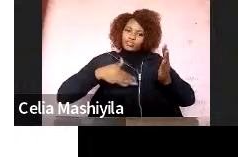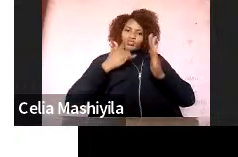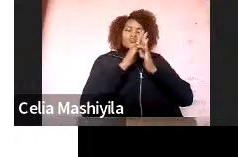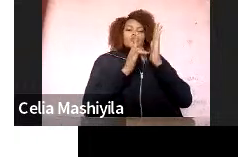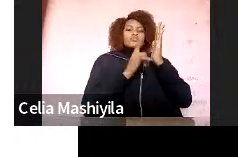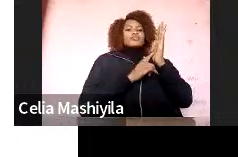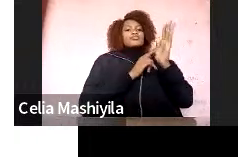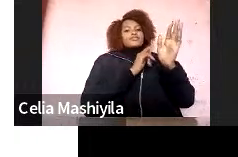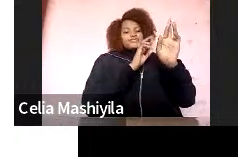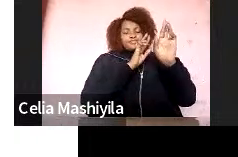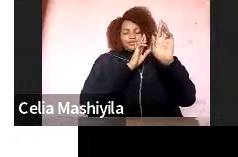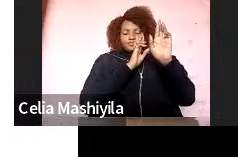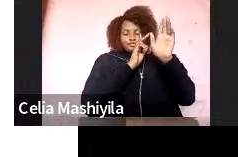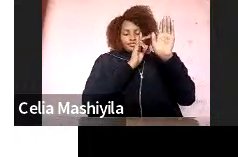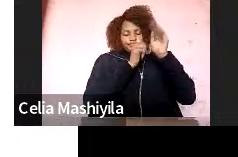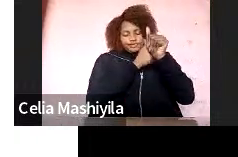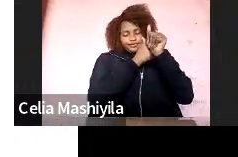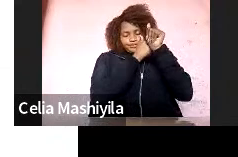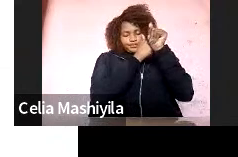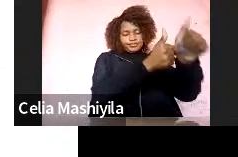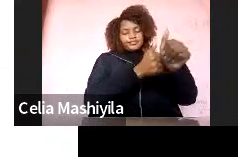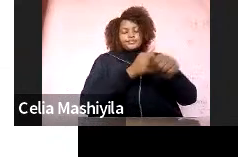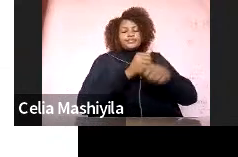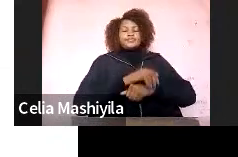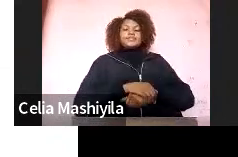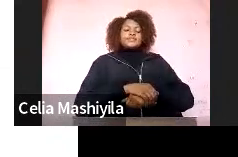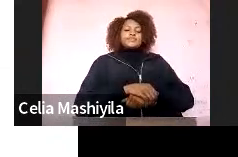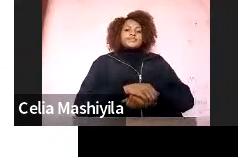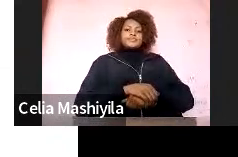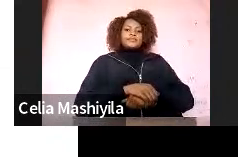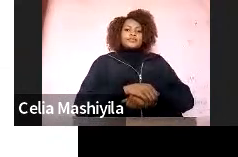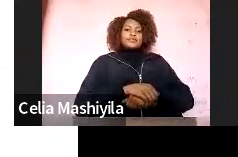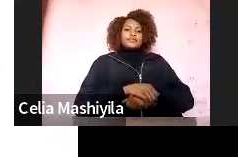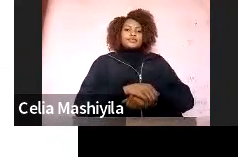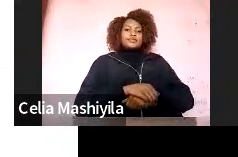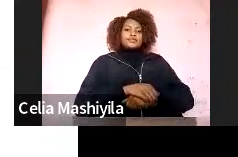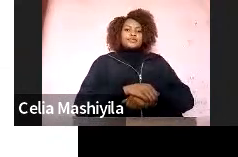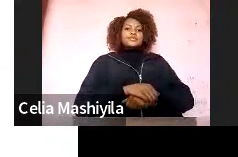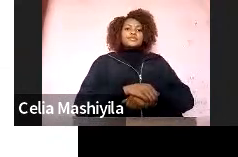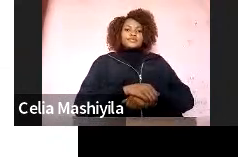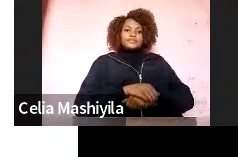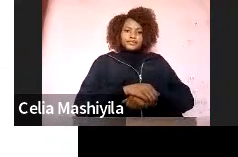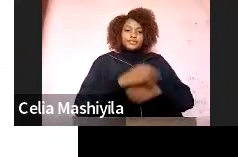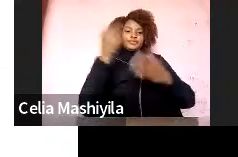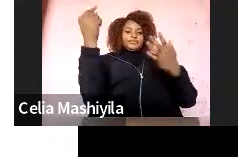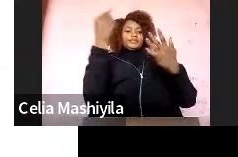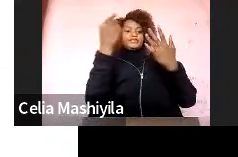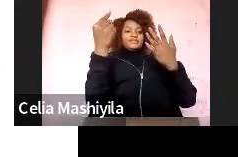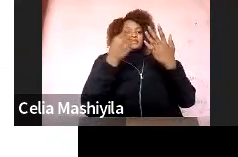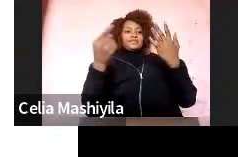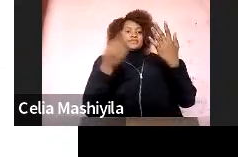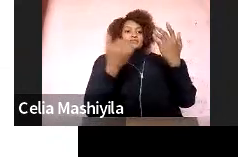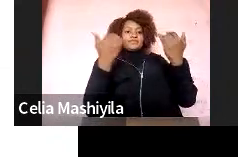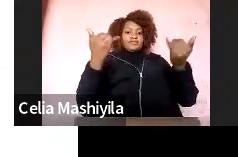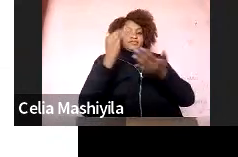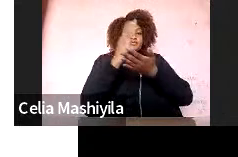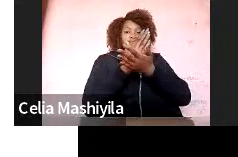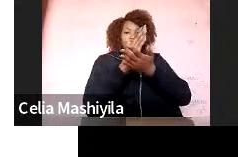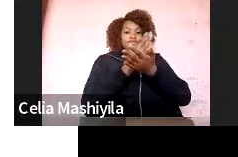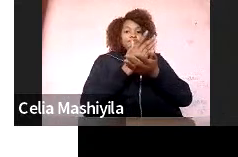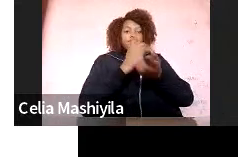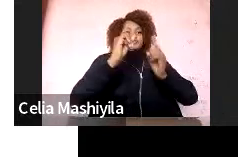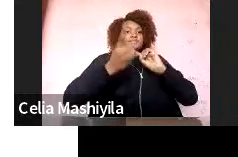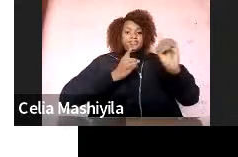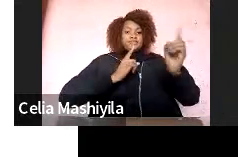are yours. Therefore, take them. They are being promised. We have written them in our service charter. They are